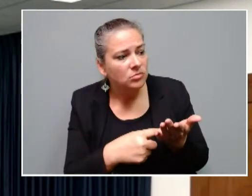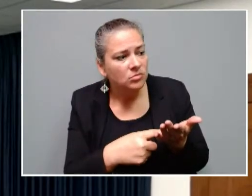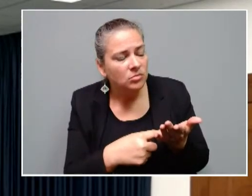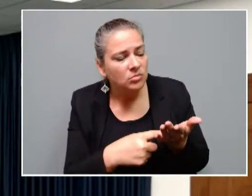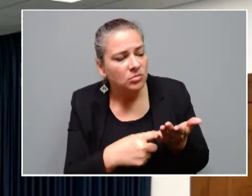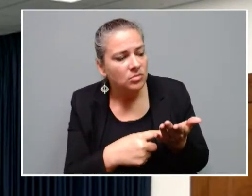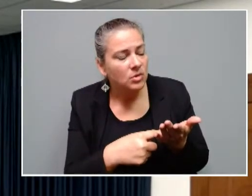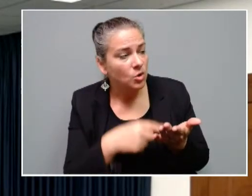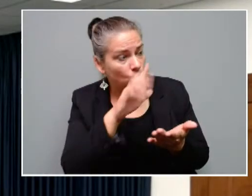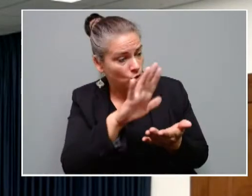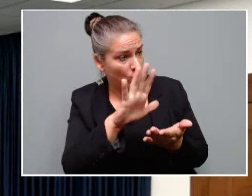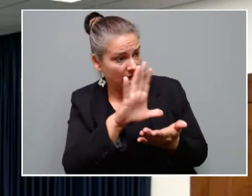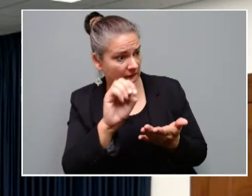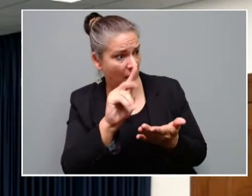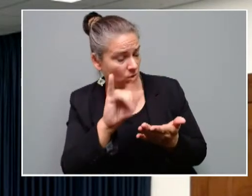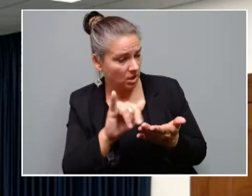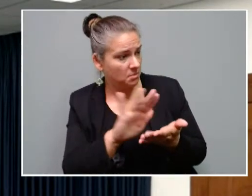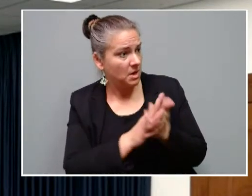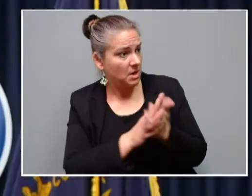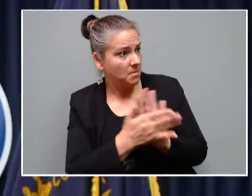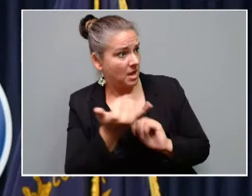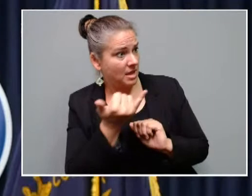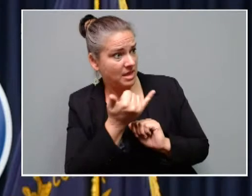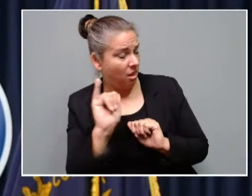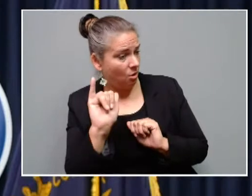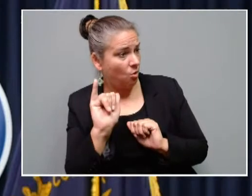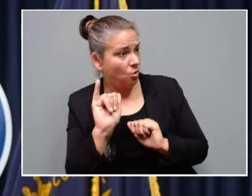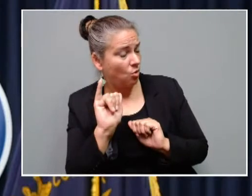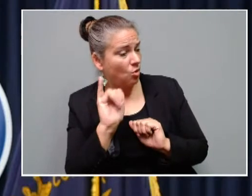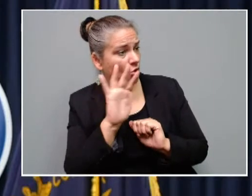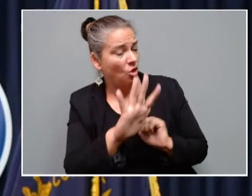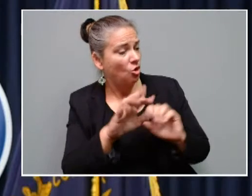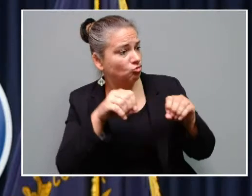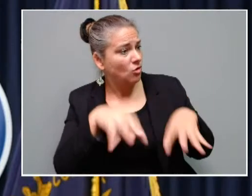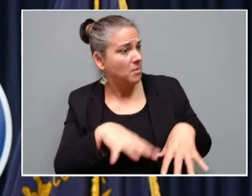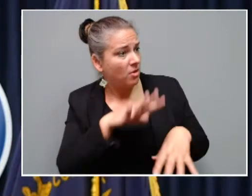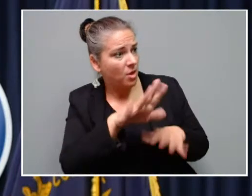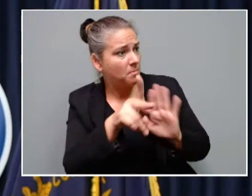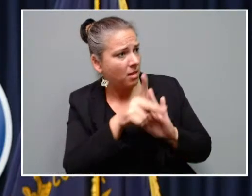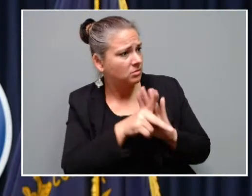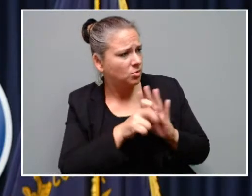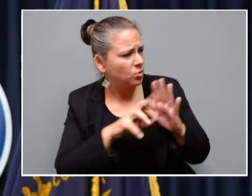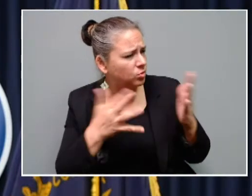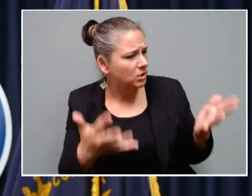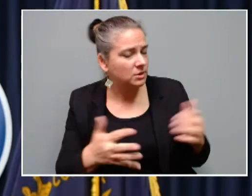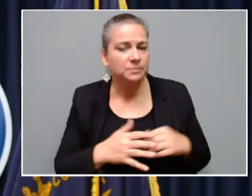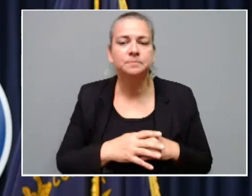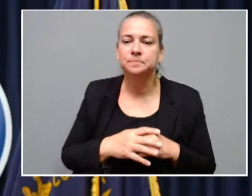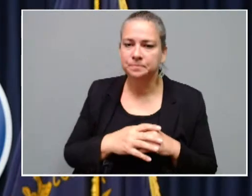would drop their policy. And kind of elaborate a little bit more on that. So there is